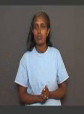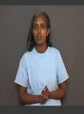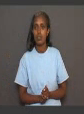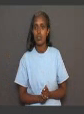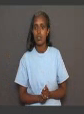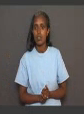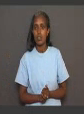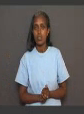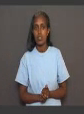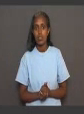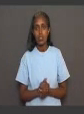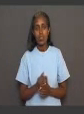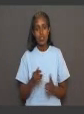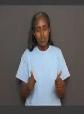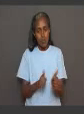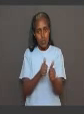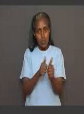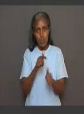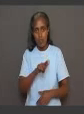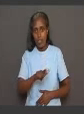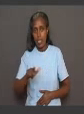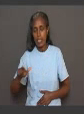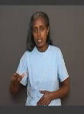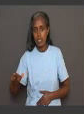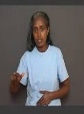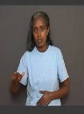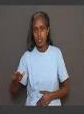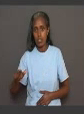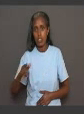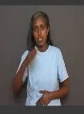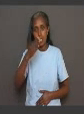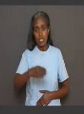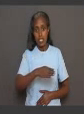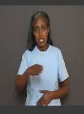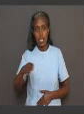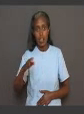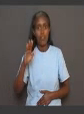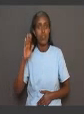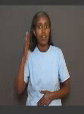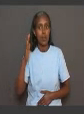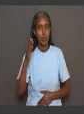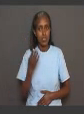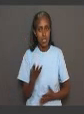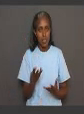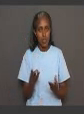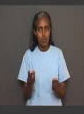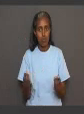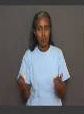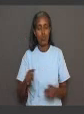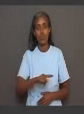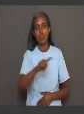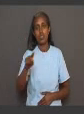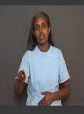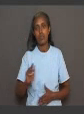Instead of consecutive line segments, the graph appears as a smooth curve.